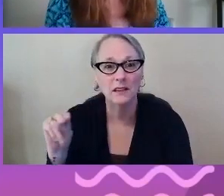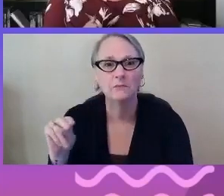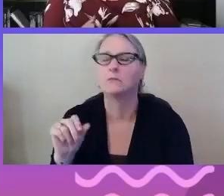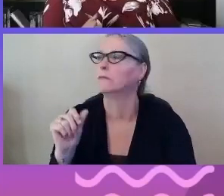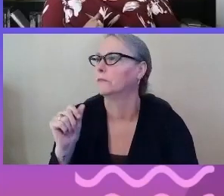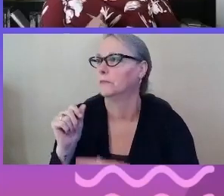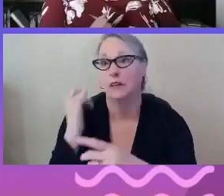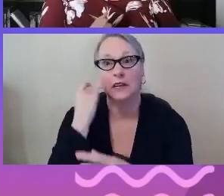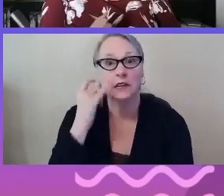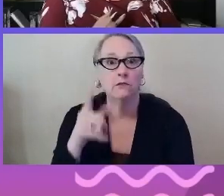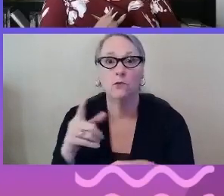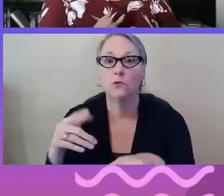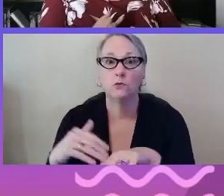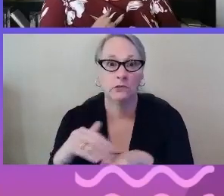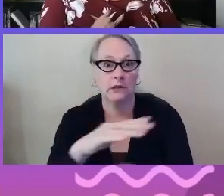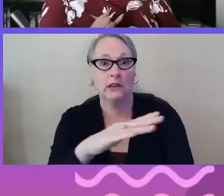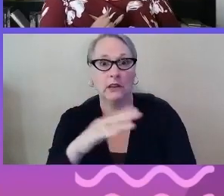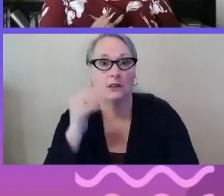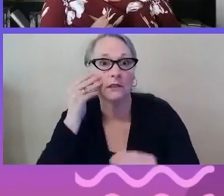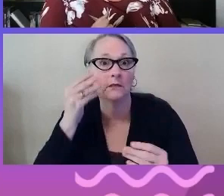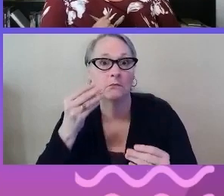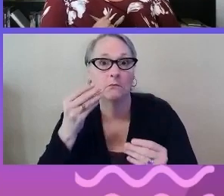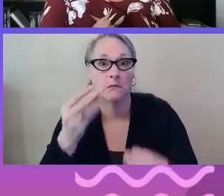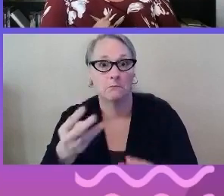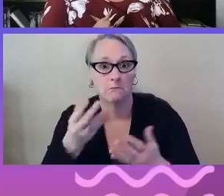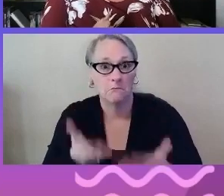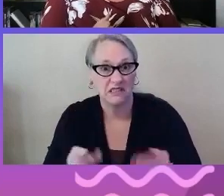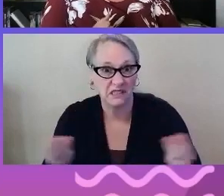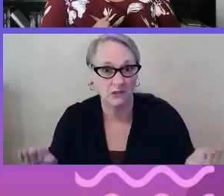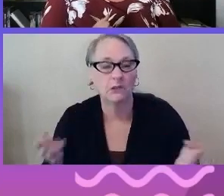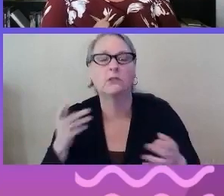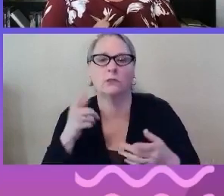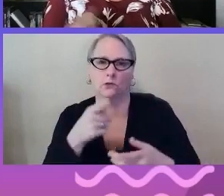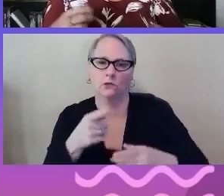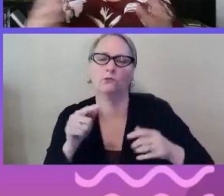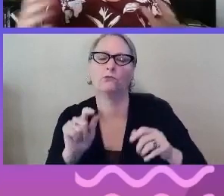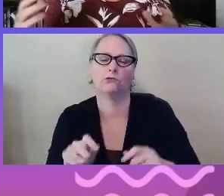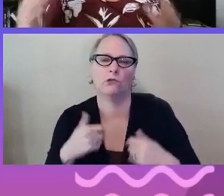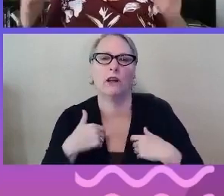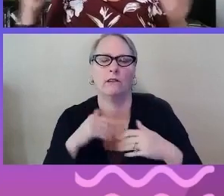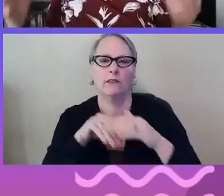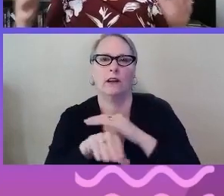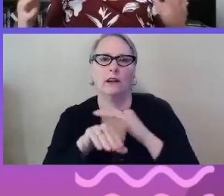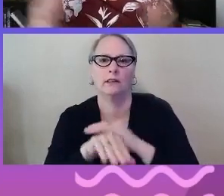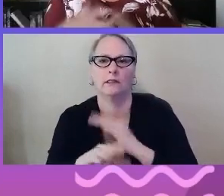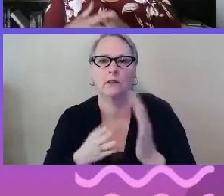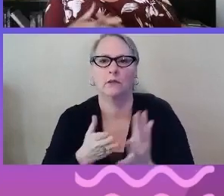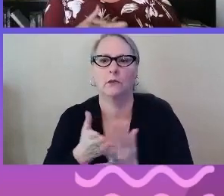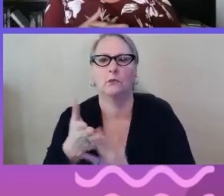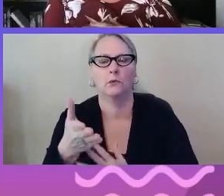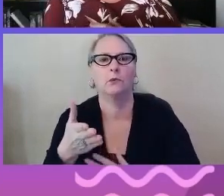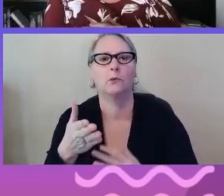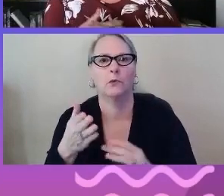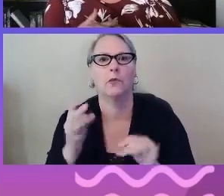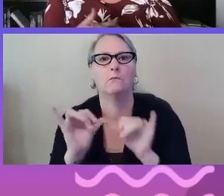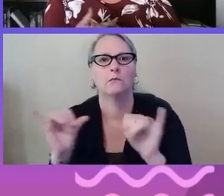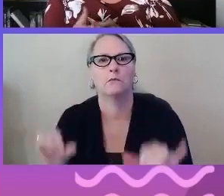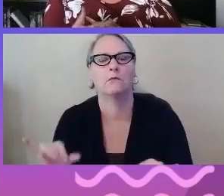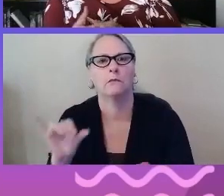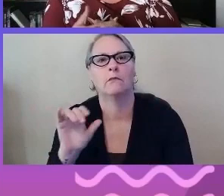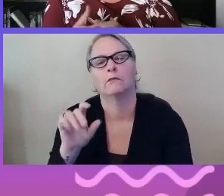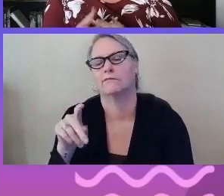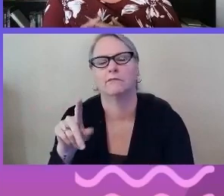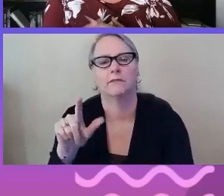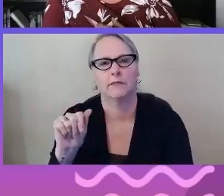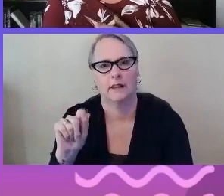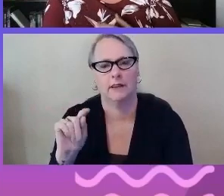sent in, we should be able to have access to them via the STEMI, the platform for the conference, and we'll be posting